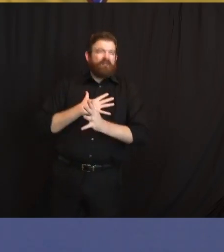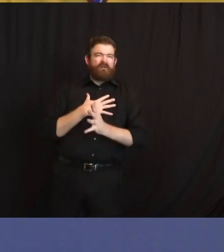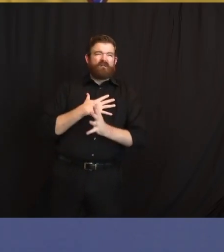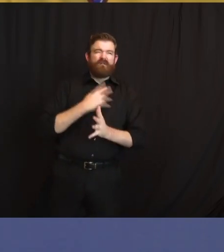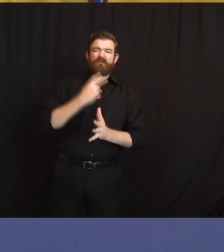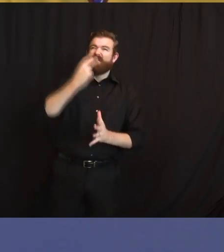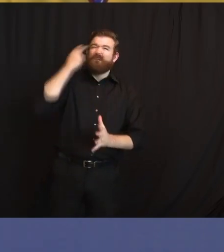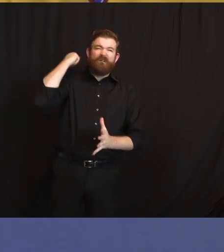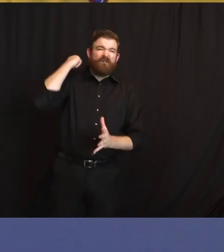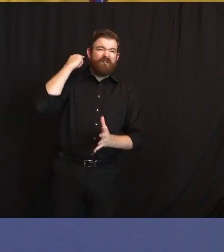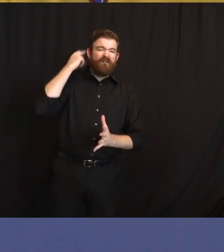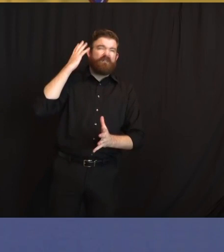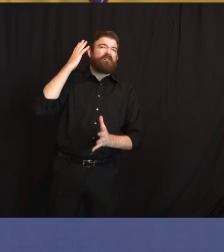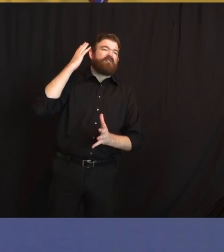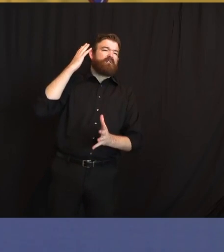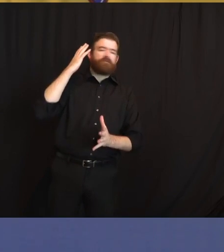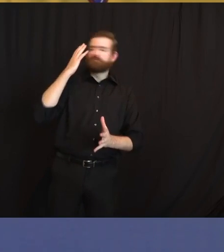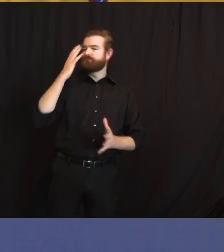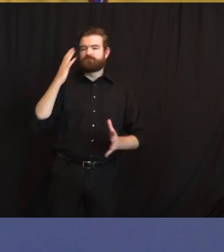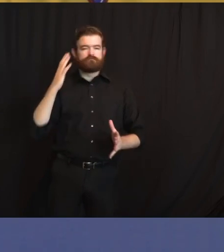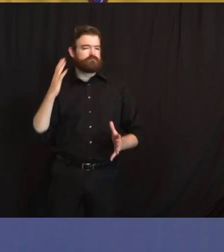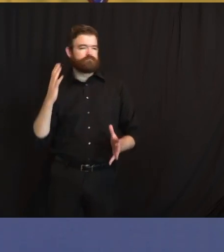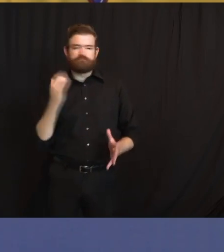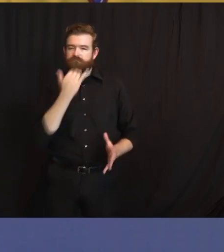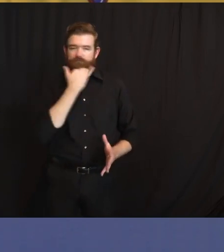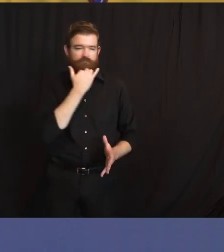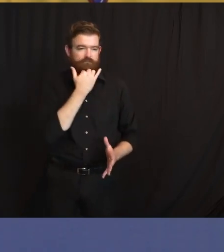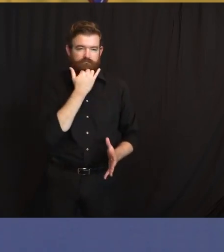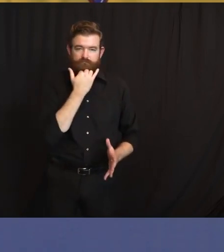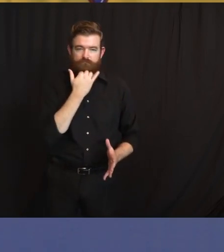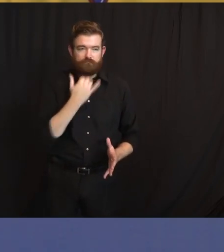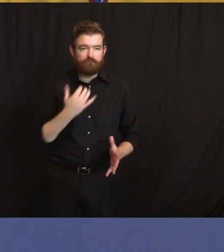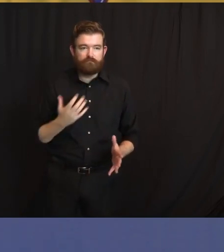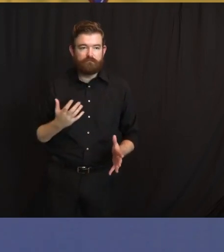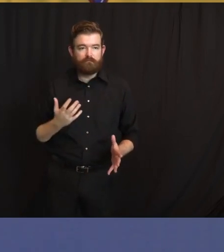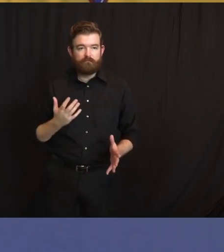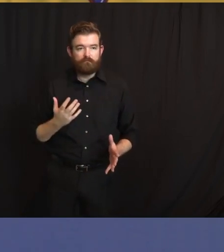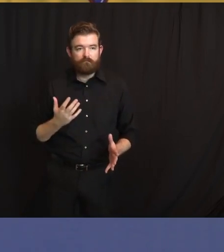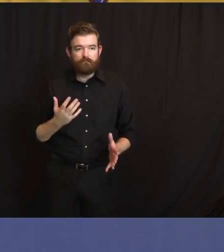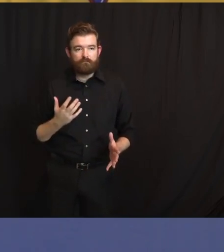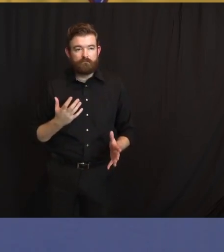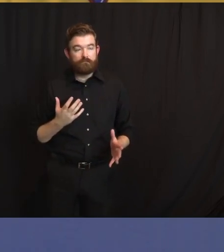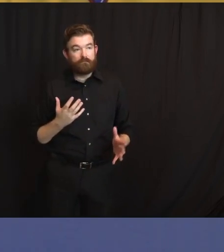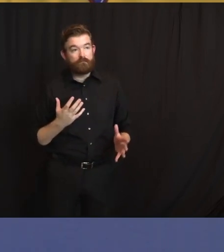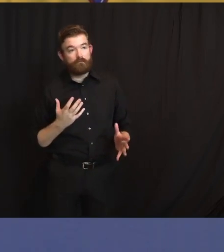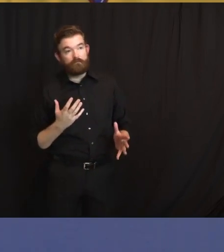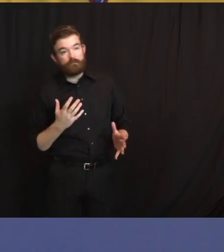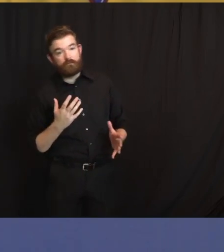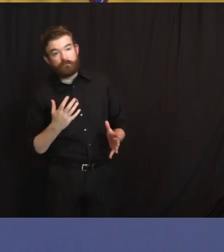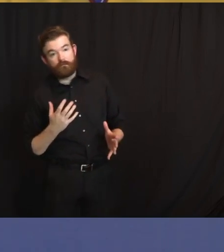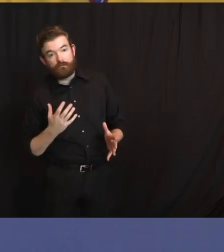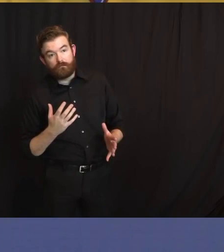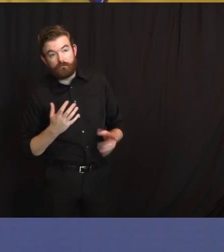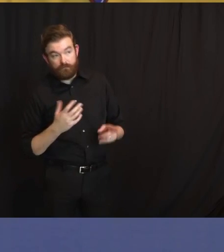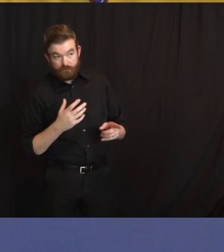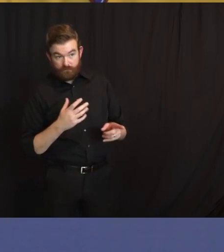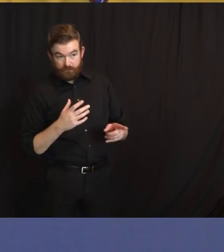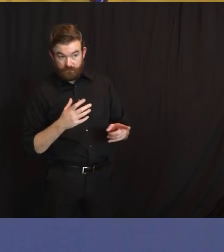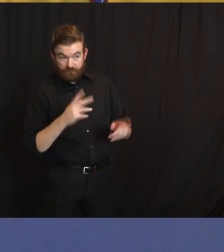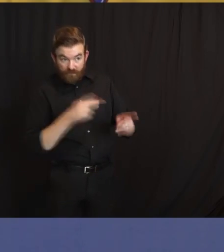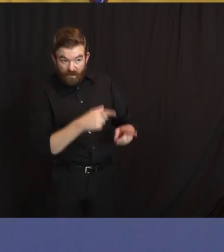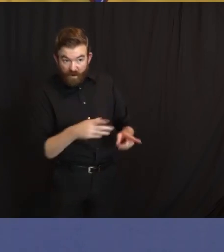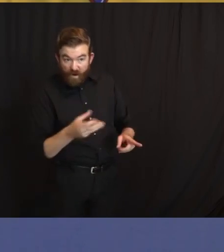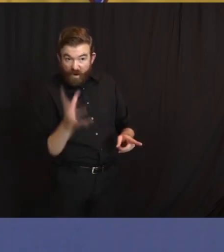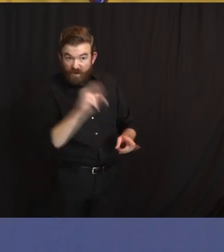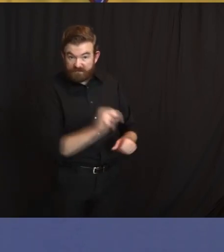And slave ownership has got to be on that list. Bigoted, racist behavior has got to be on that list. And